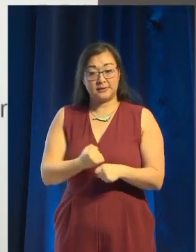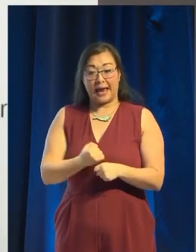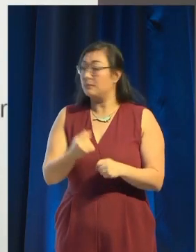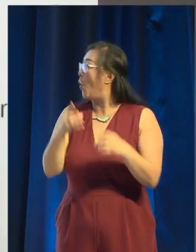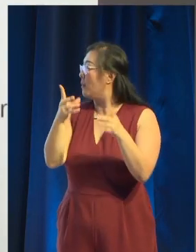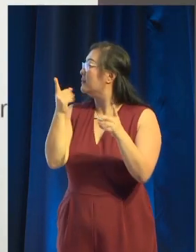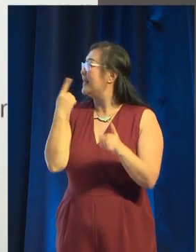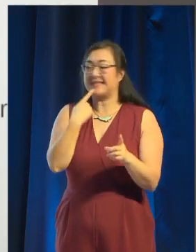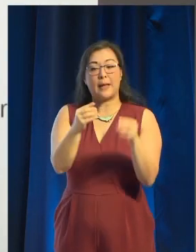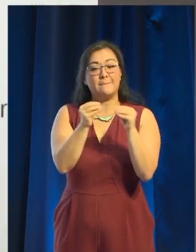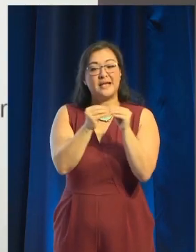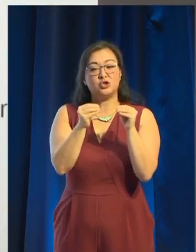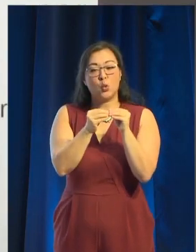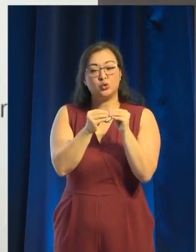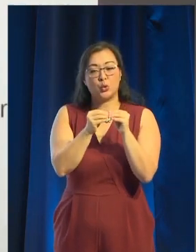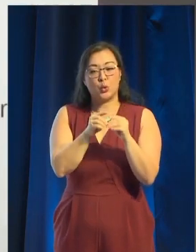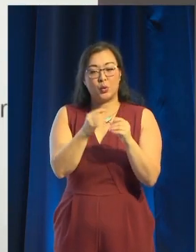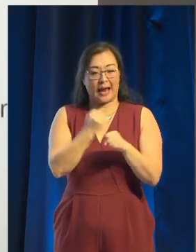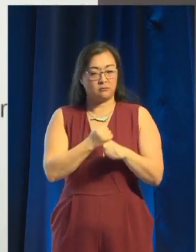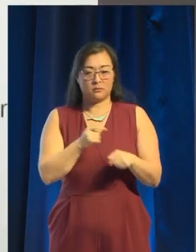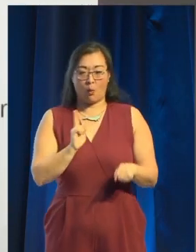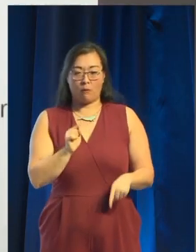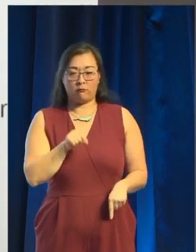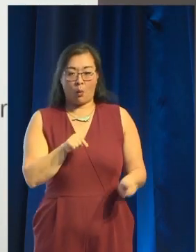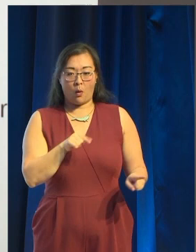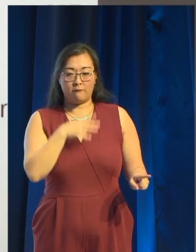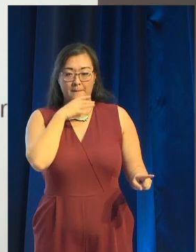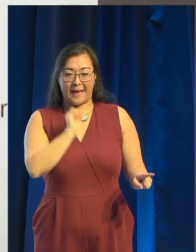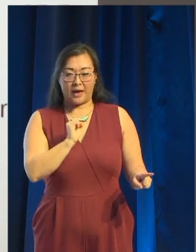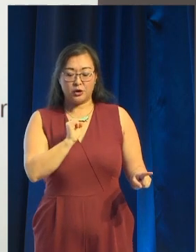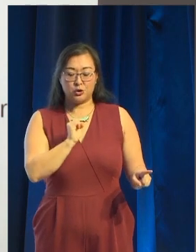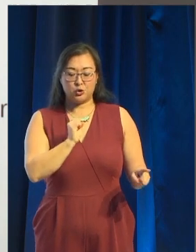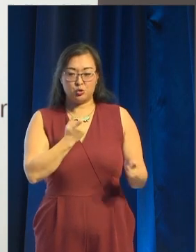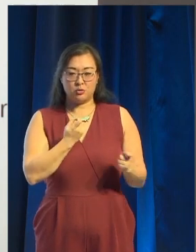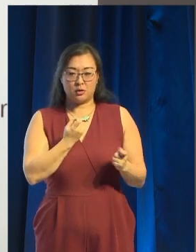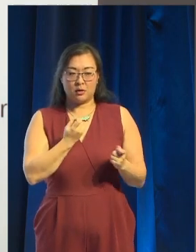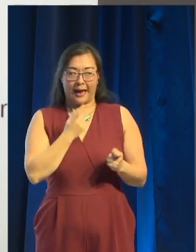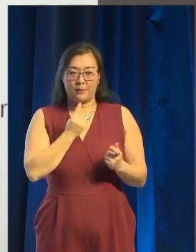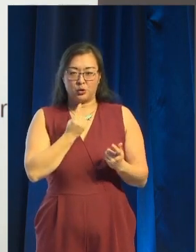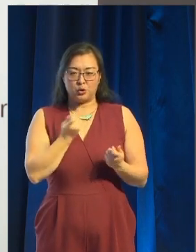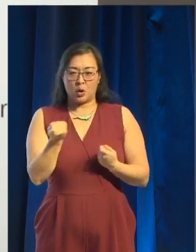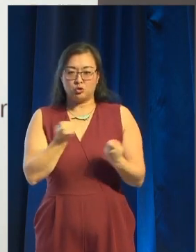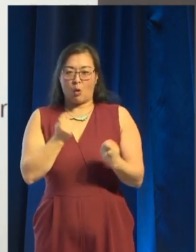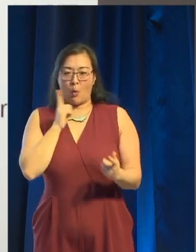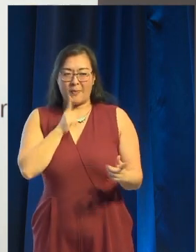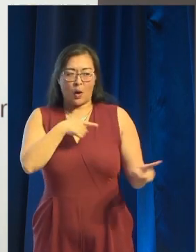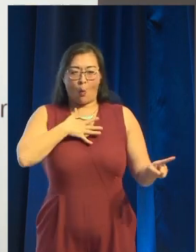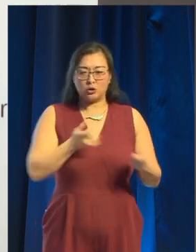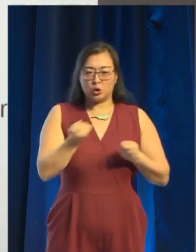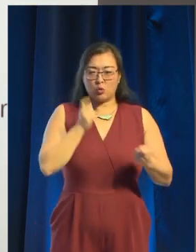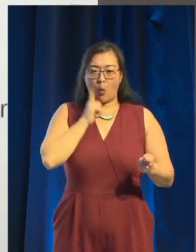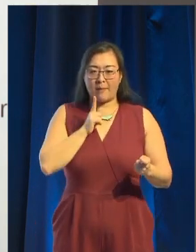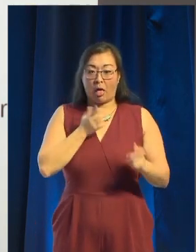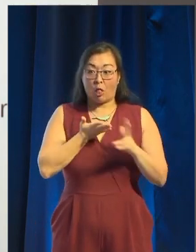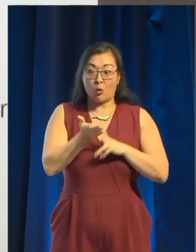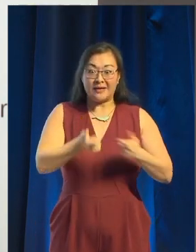this is a way to reaffirm the otaku masculinity. And the same male gaze that influences